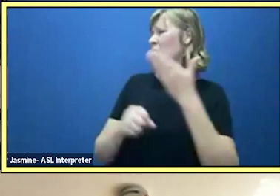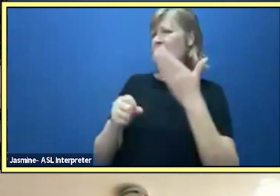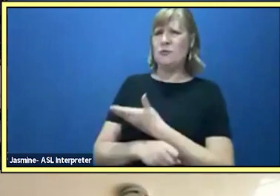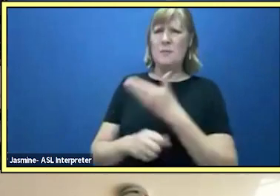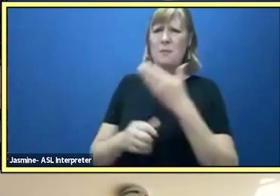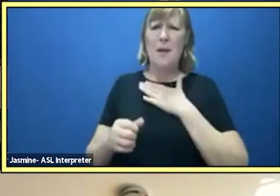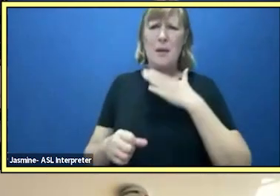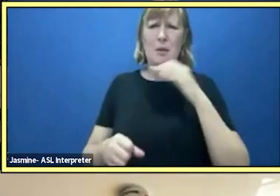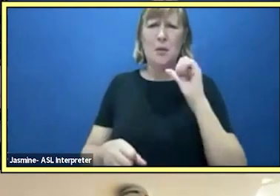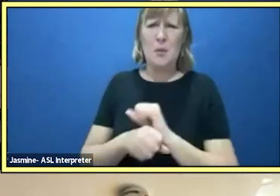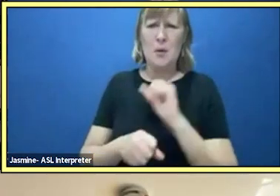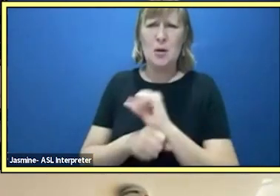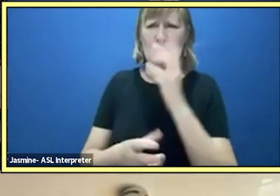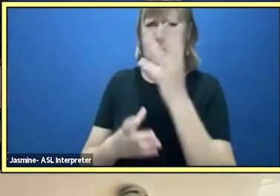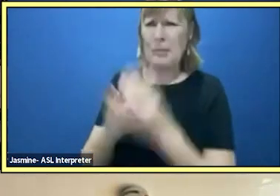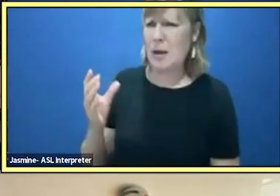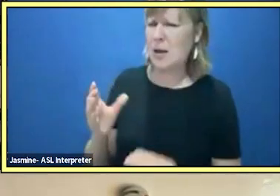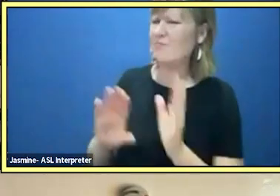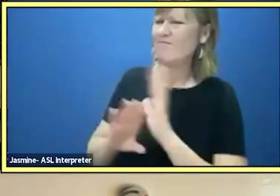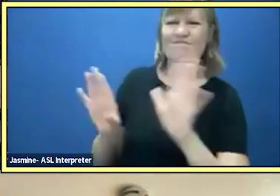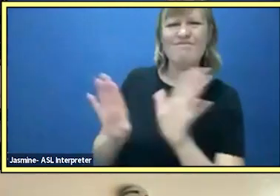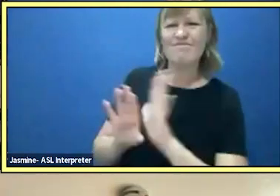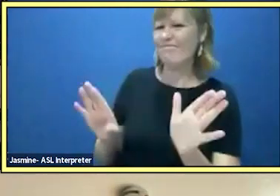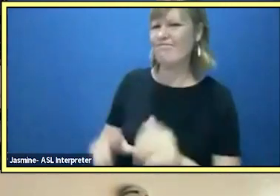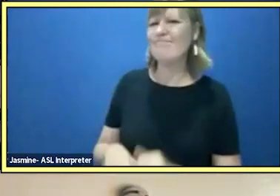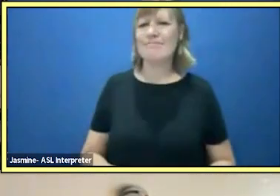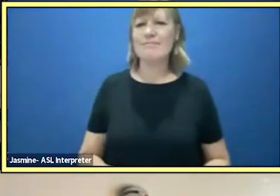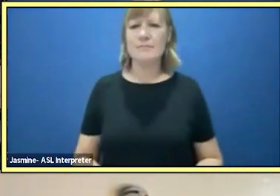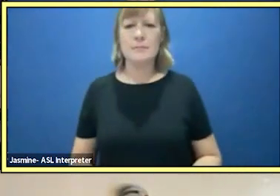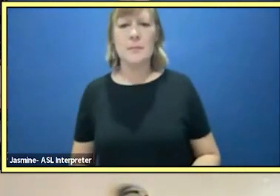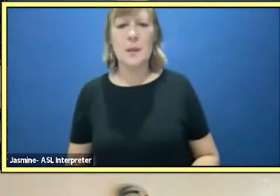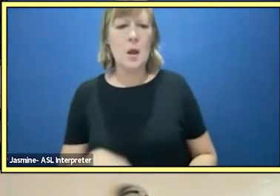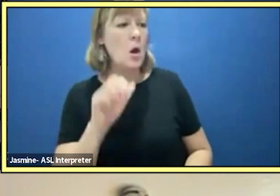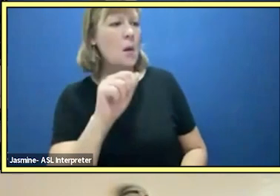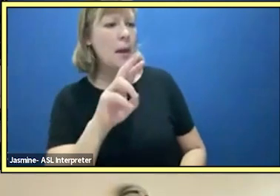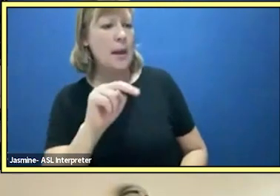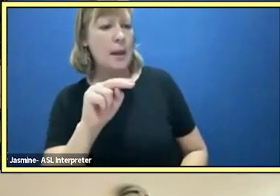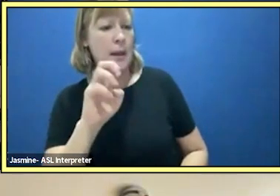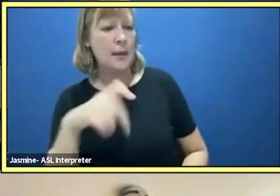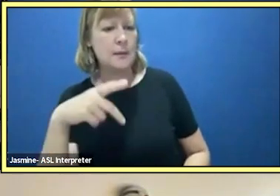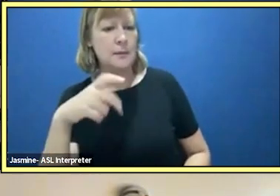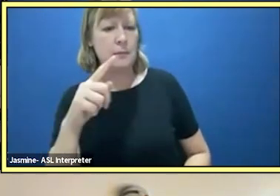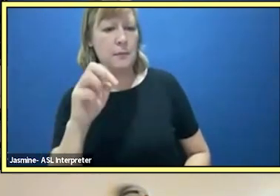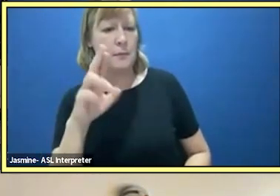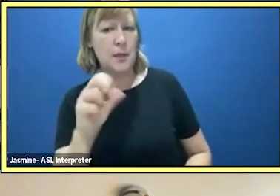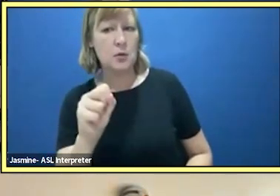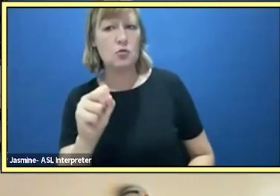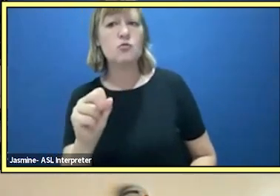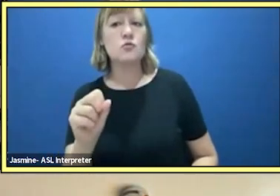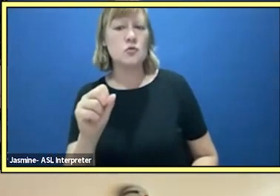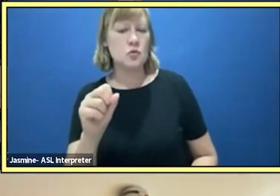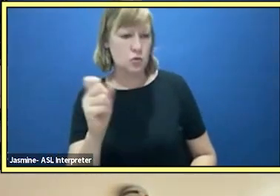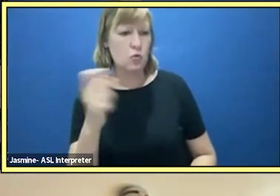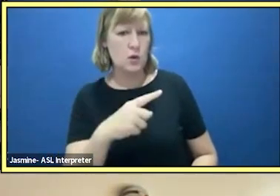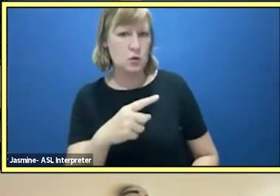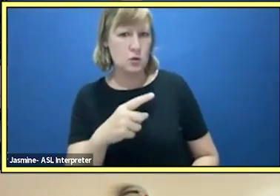Apologize that Ann Peters had a question before, out of order. So Ann Peters had a question. If you were done with that one, I just want to make sure she knows